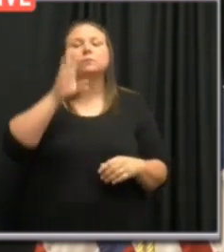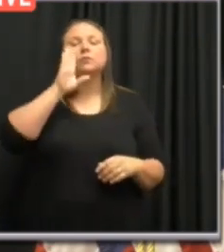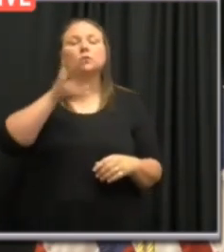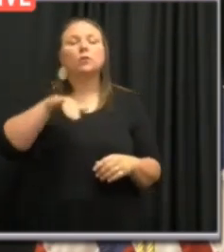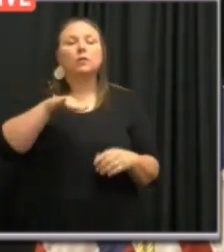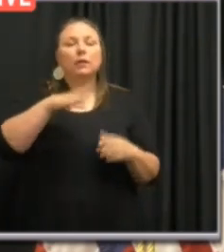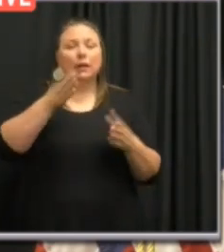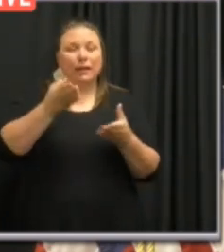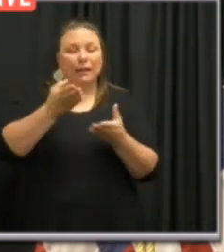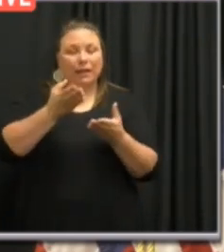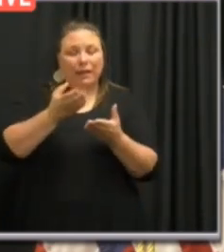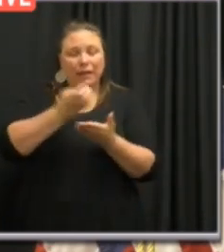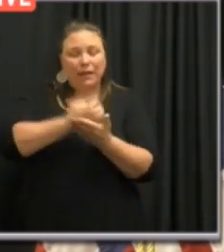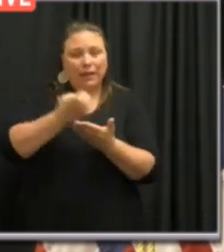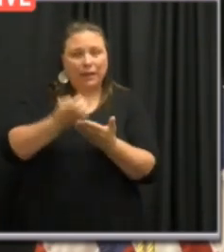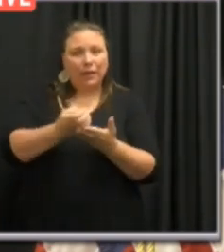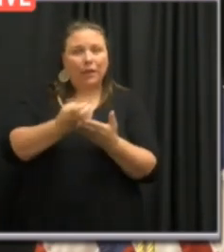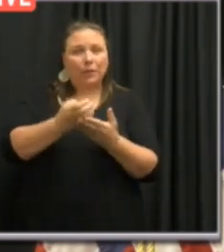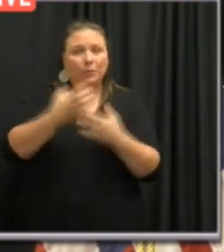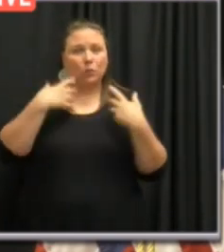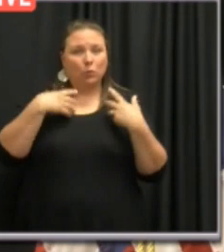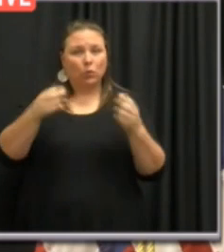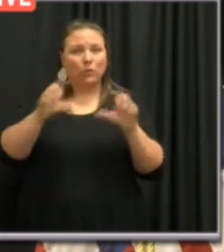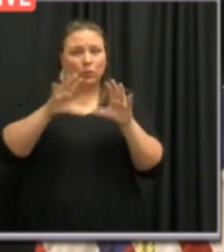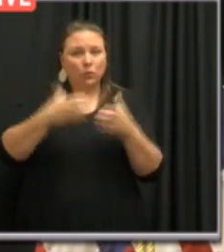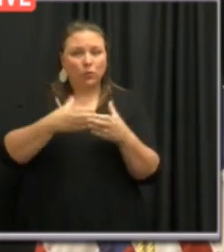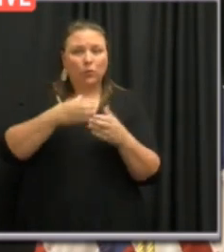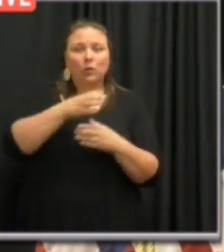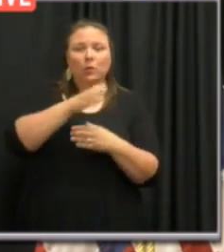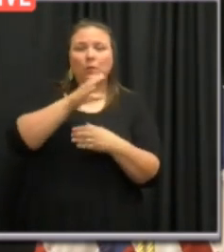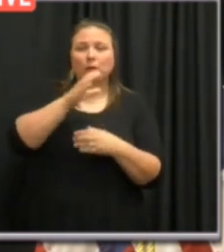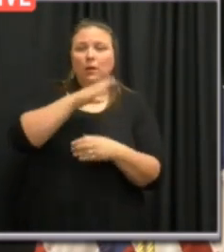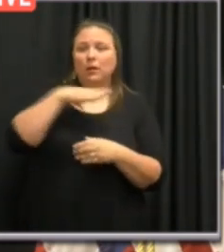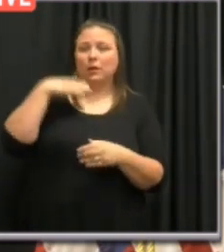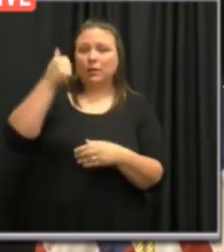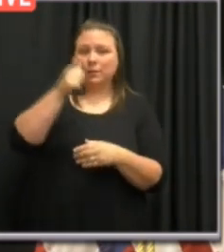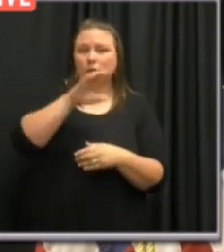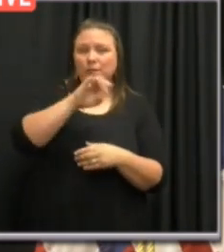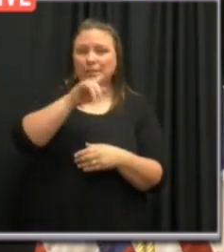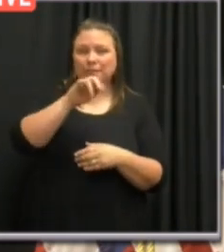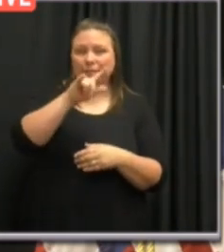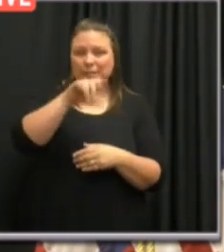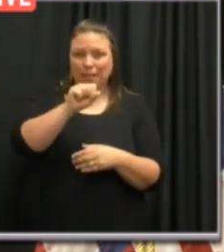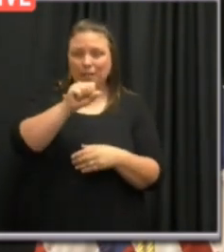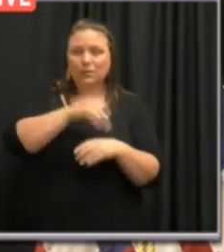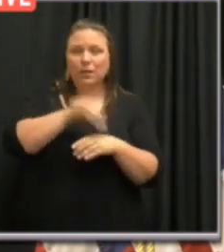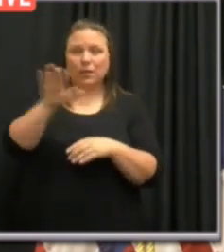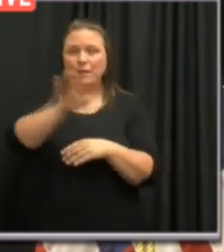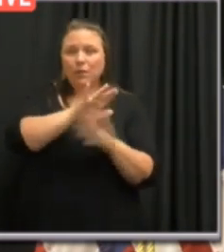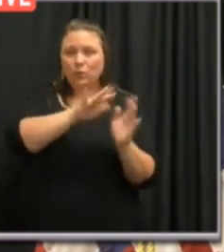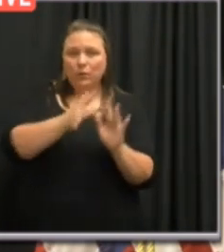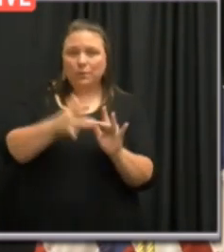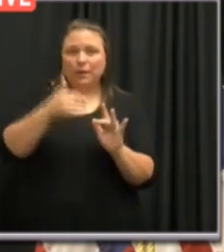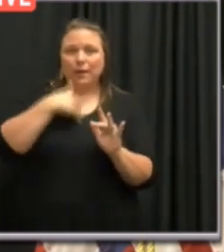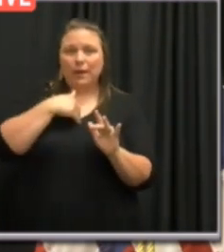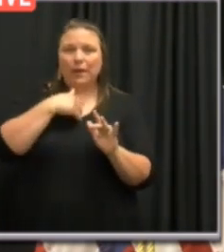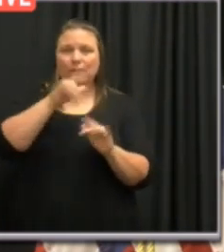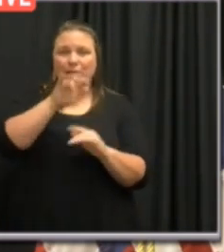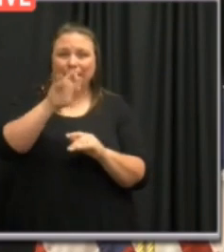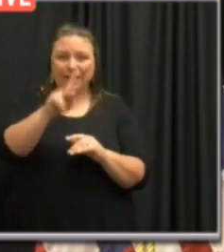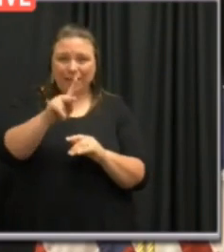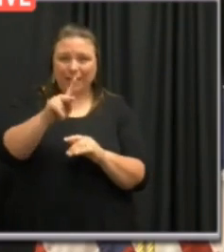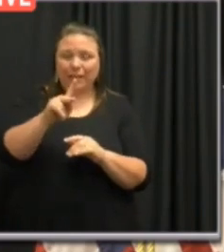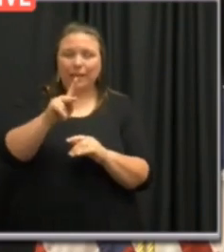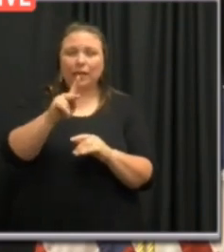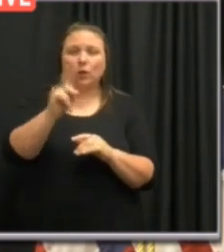The Economic Recovery Group, Commissioner Ezel's group of the state, on their website has a link that thermometers can